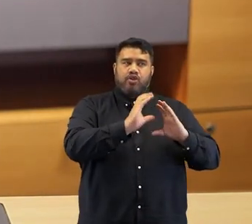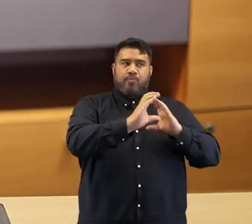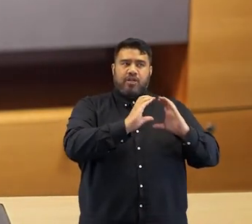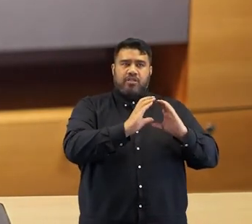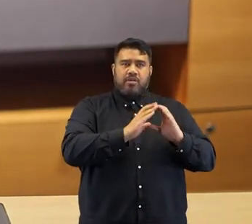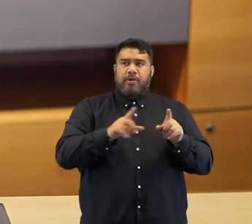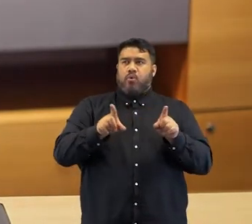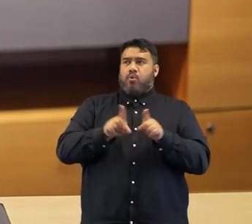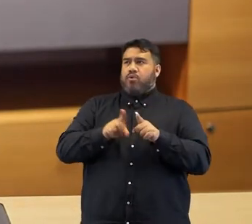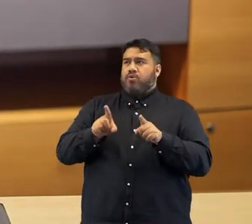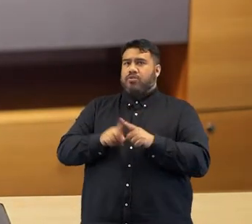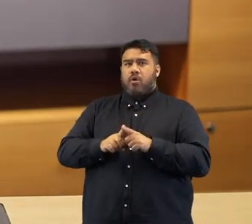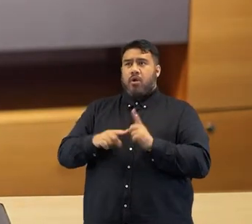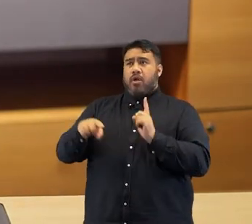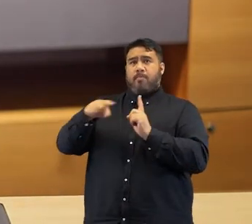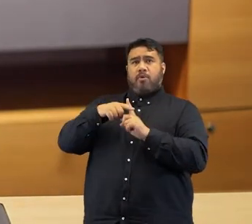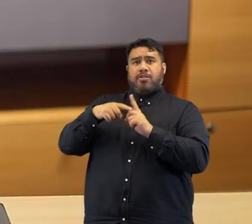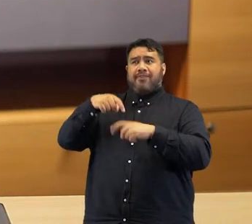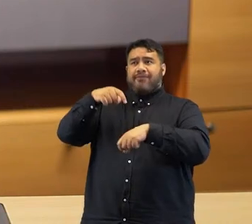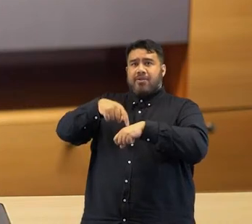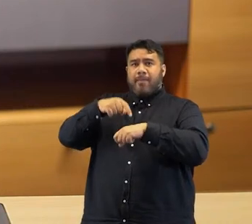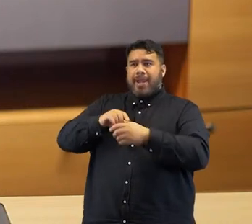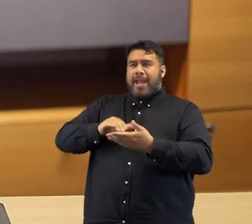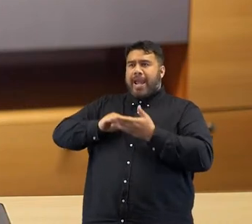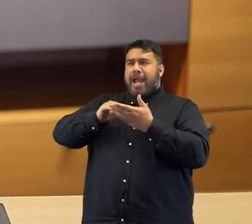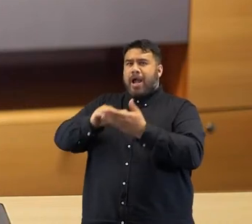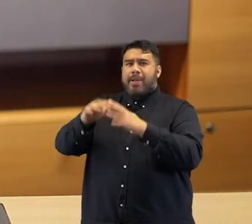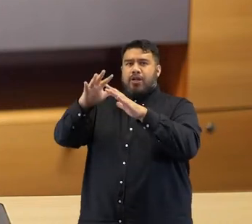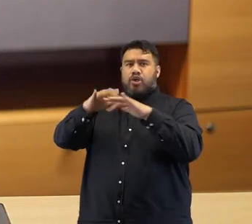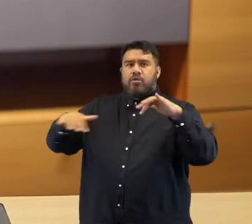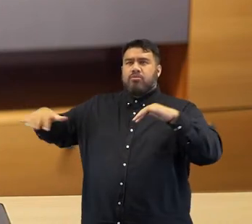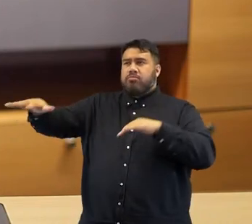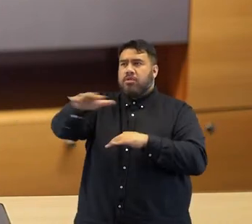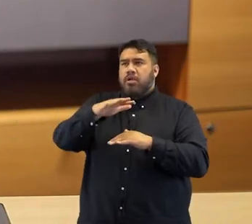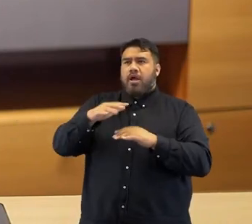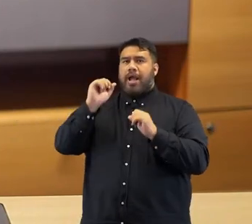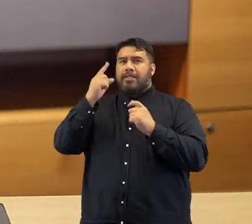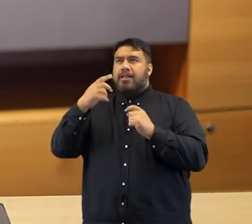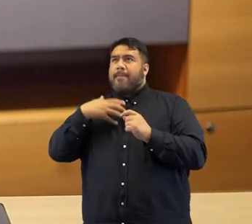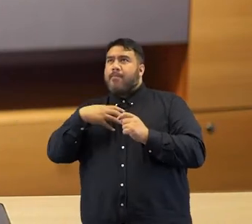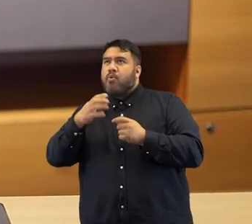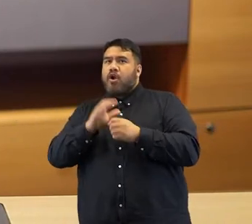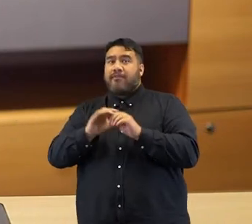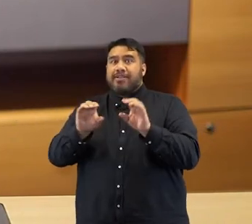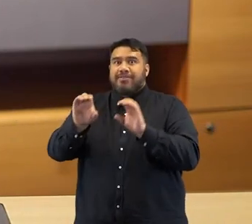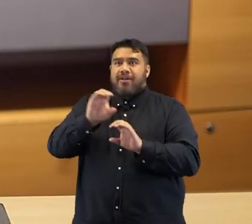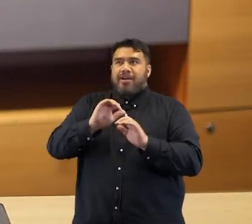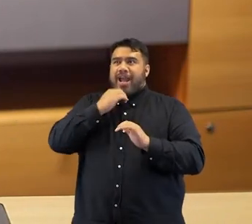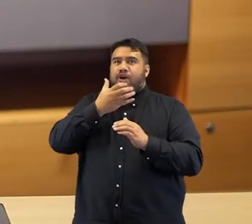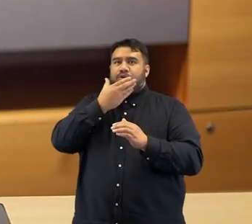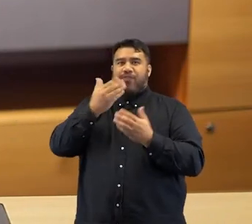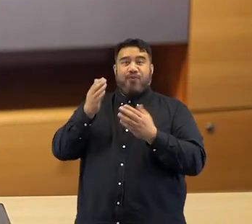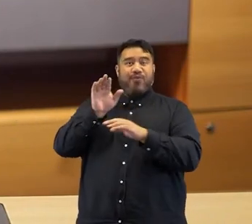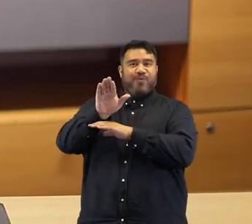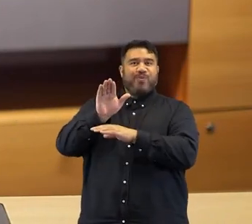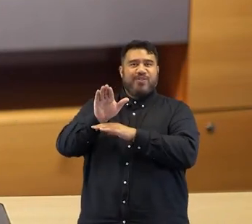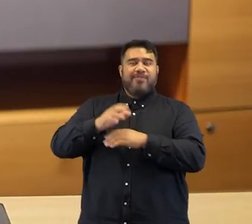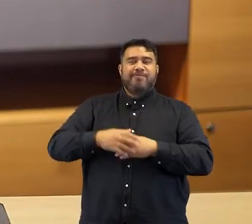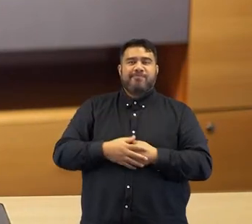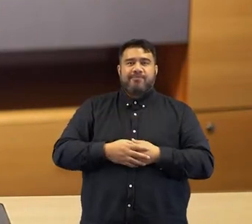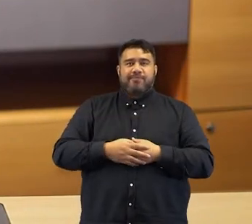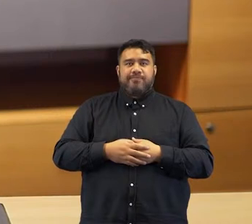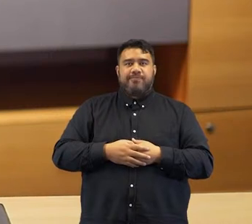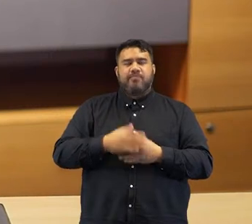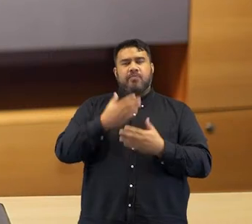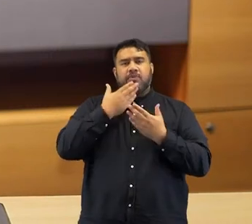are equally important in leading public engagement on how science will be used by New Zealand in the future. I want to acknowledge